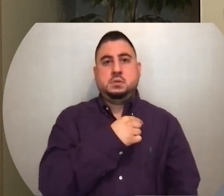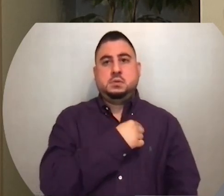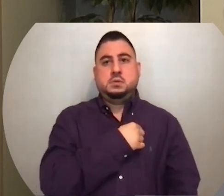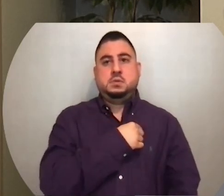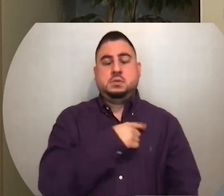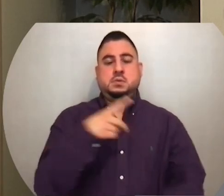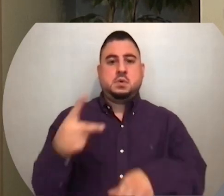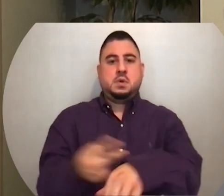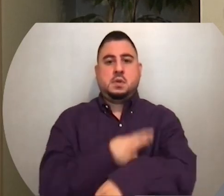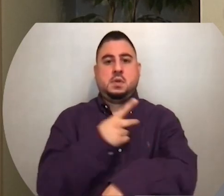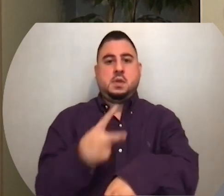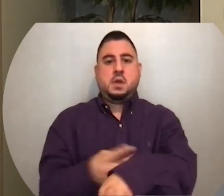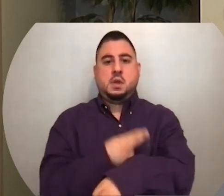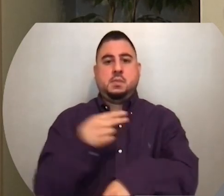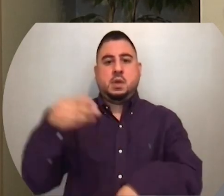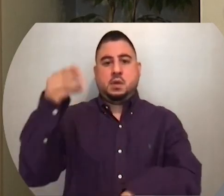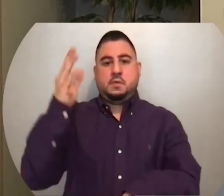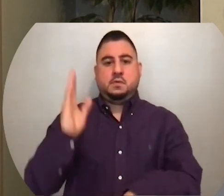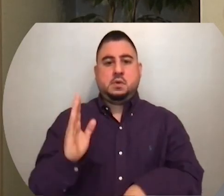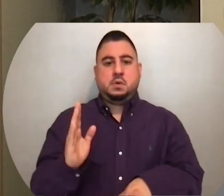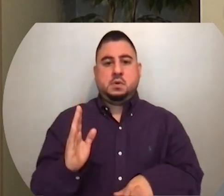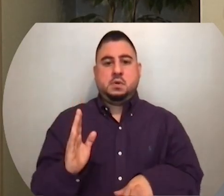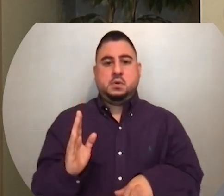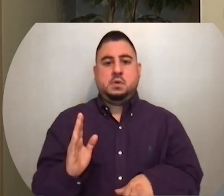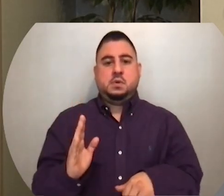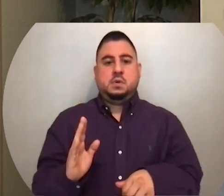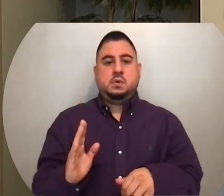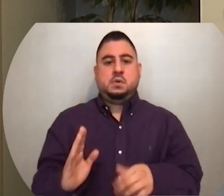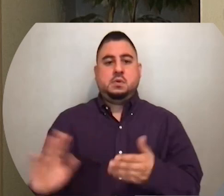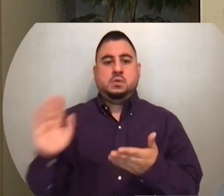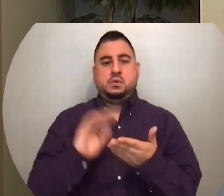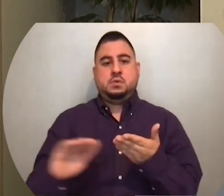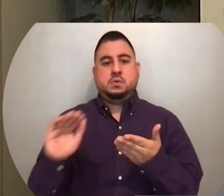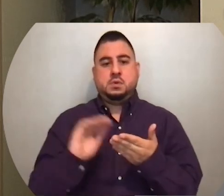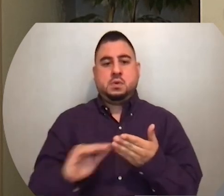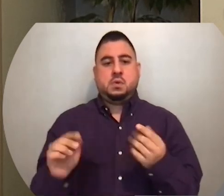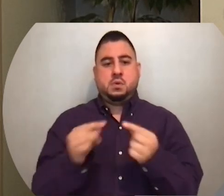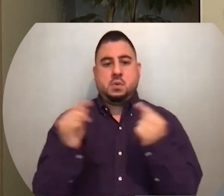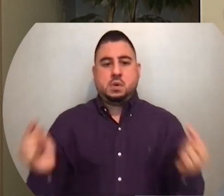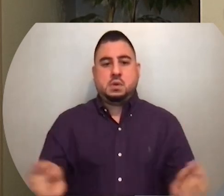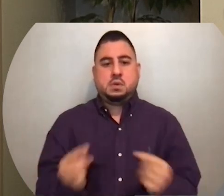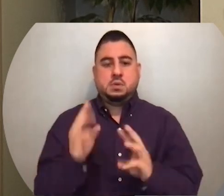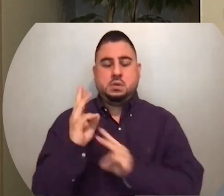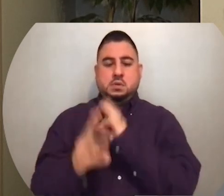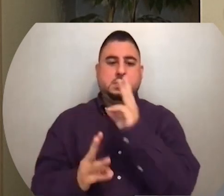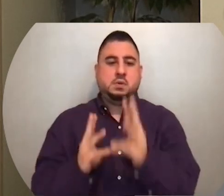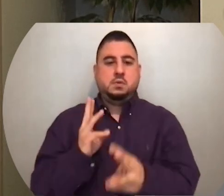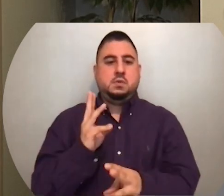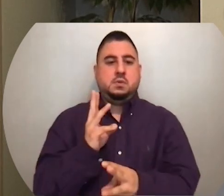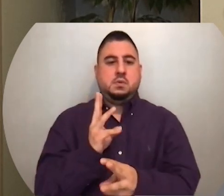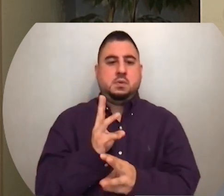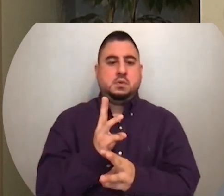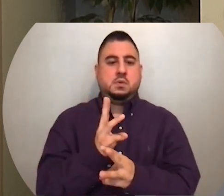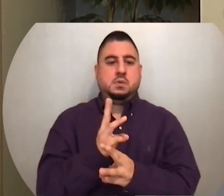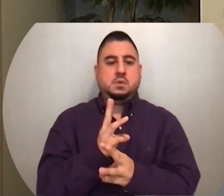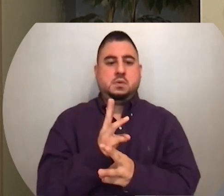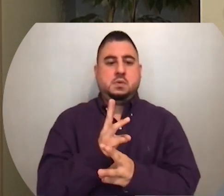us. Lamb of God, You take away the sins of